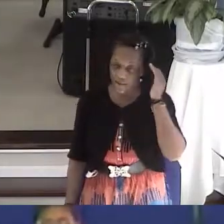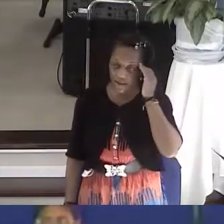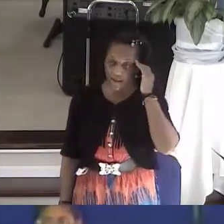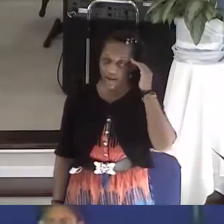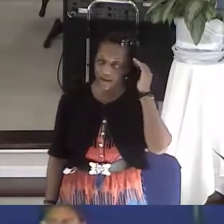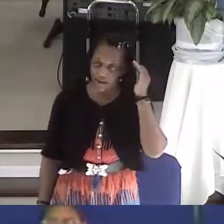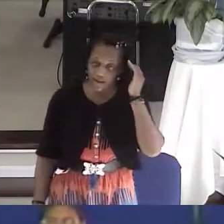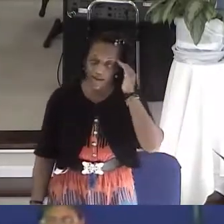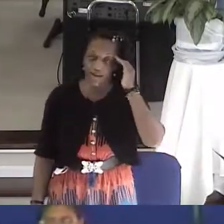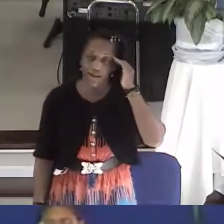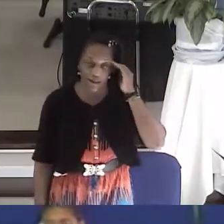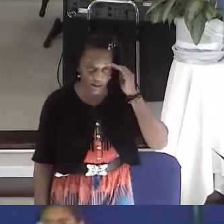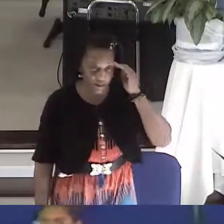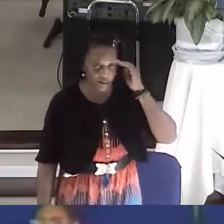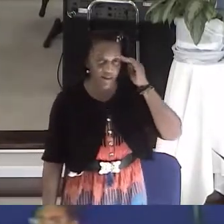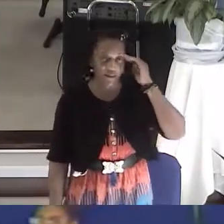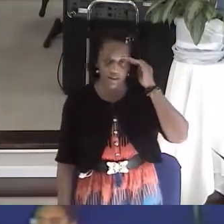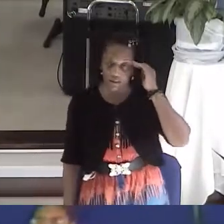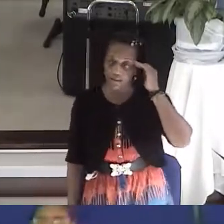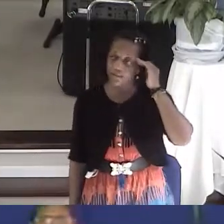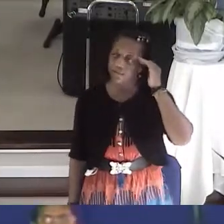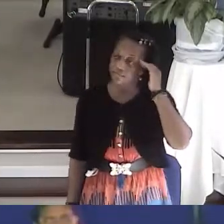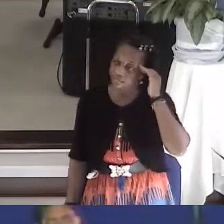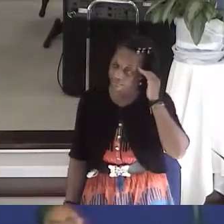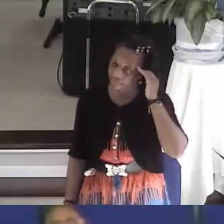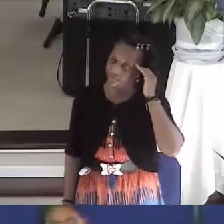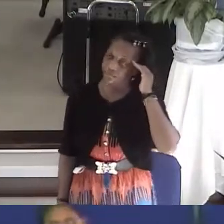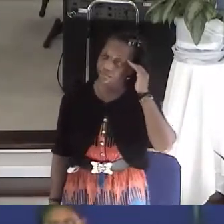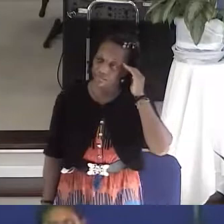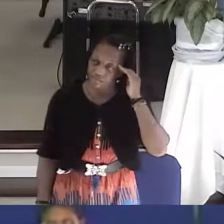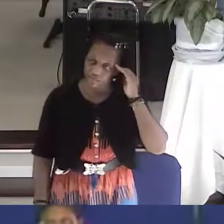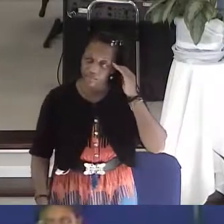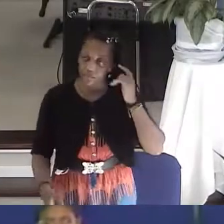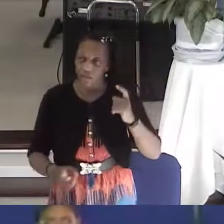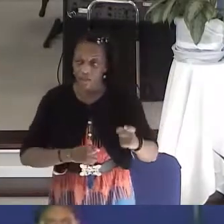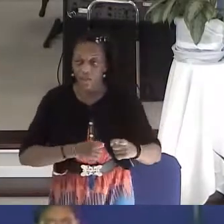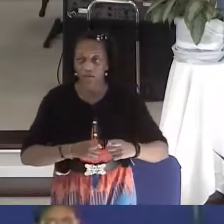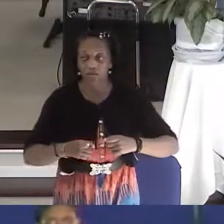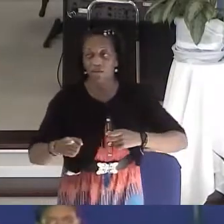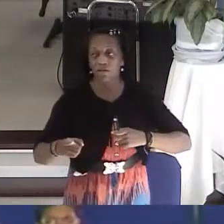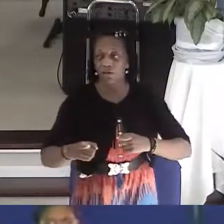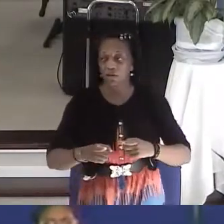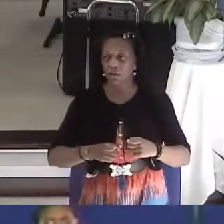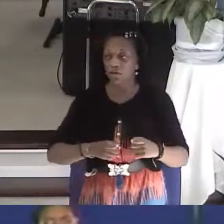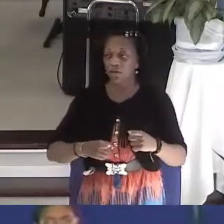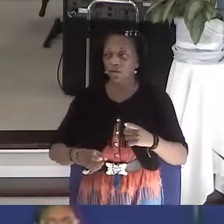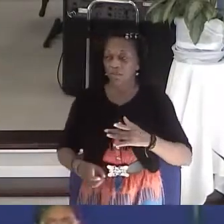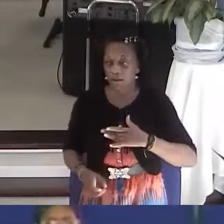My heart.